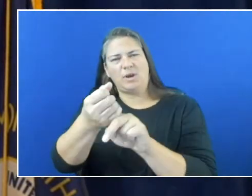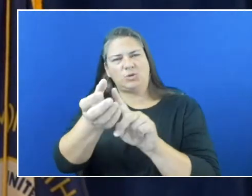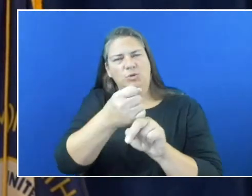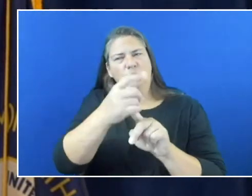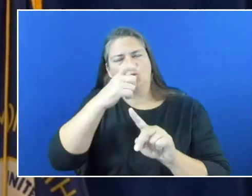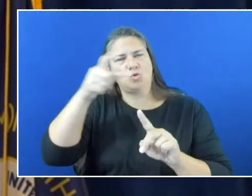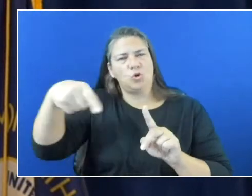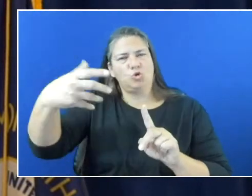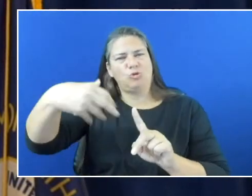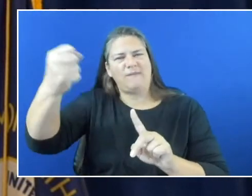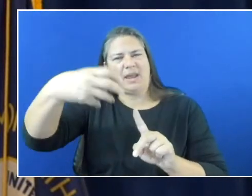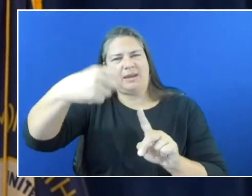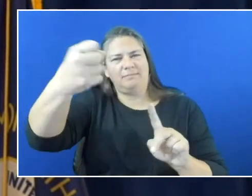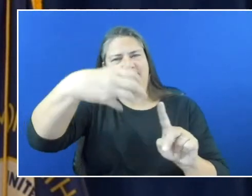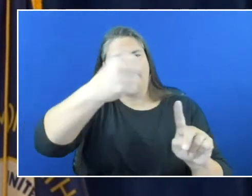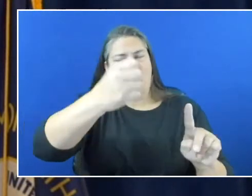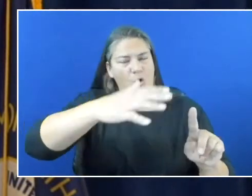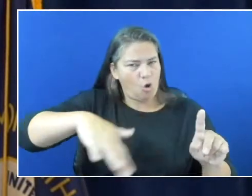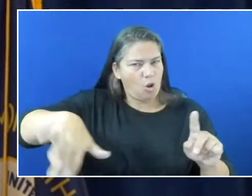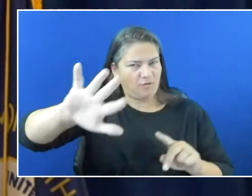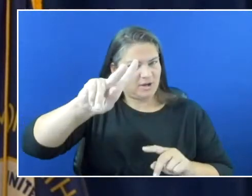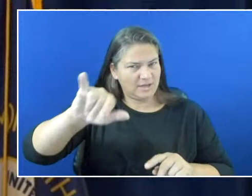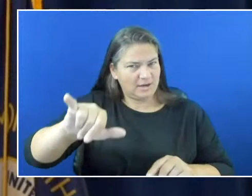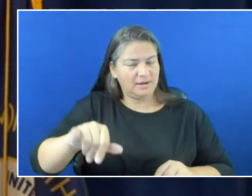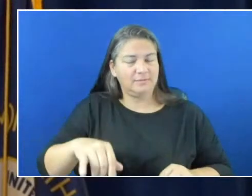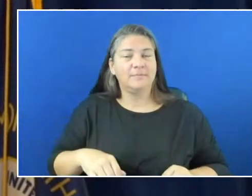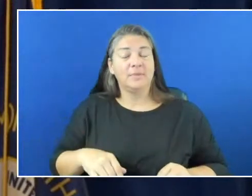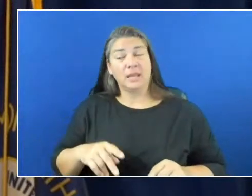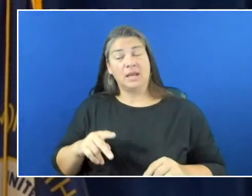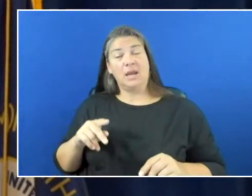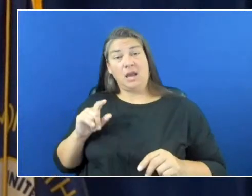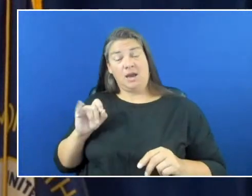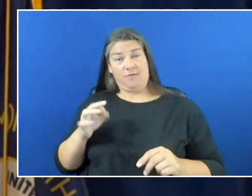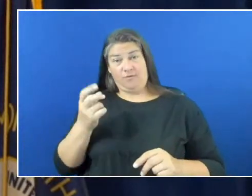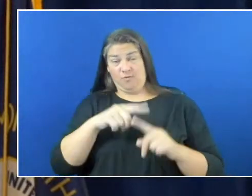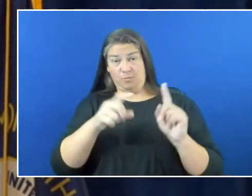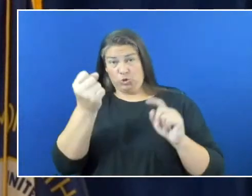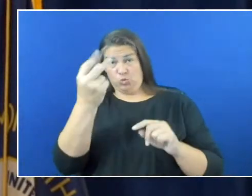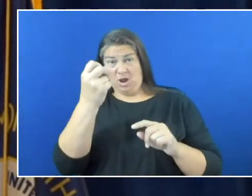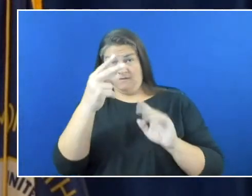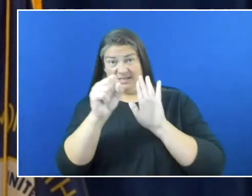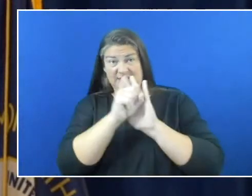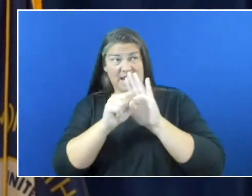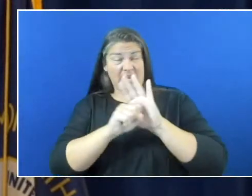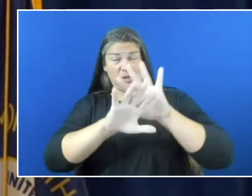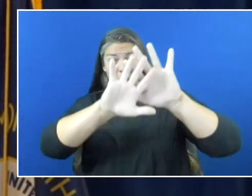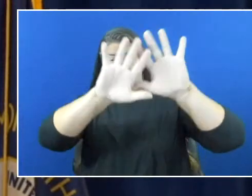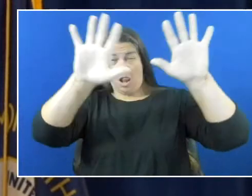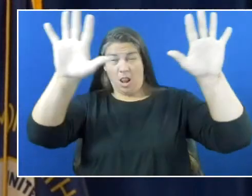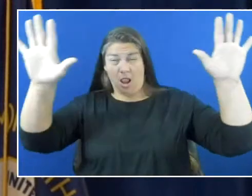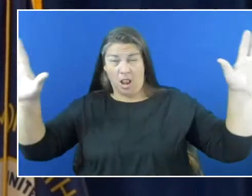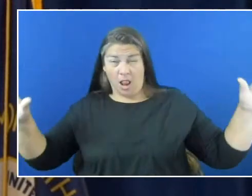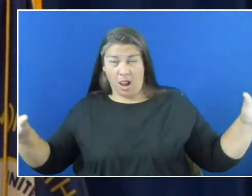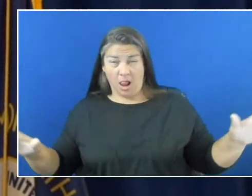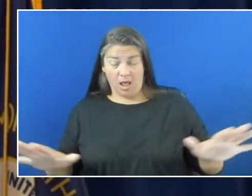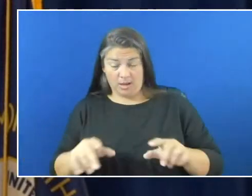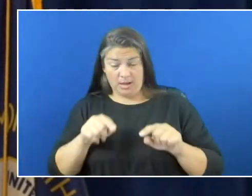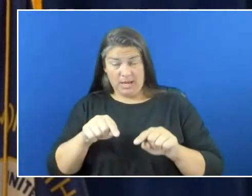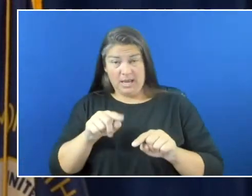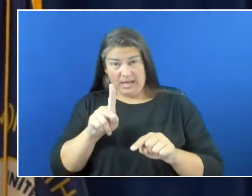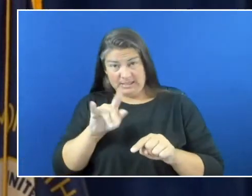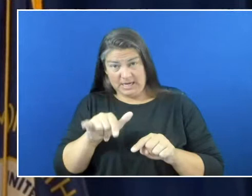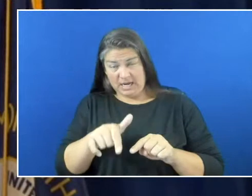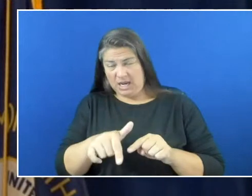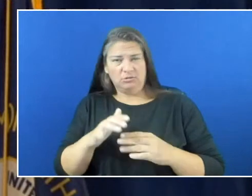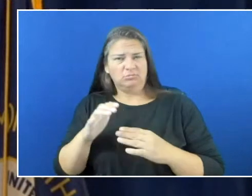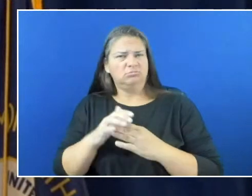12 that participated, of the 12 states that participated, Kentucky saved the highest number of victims and